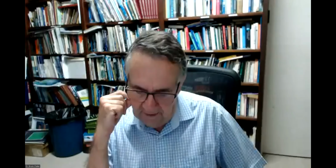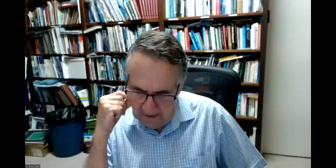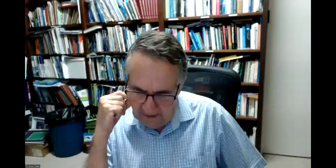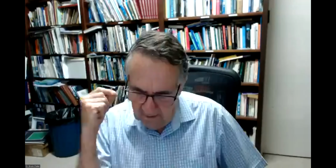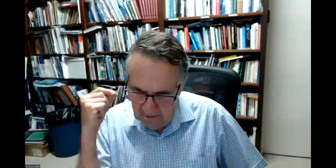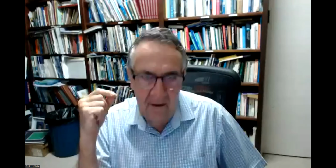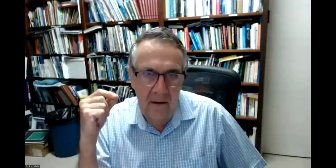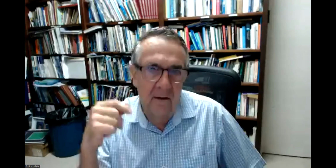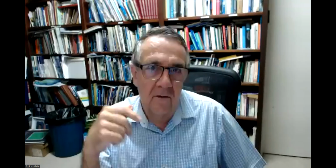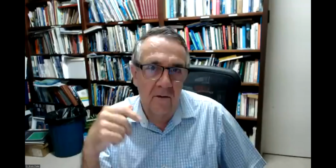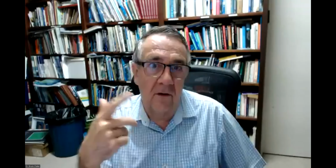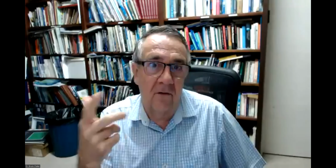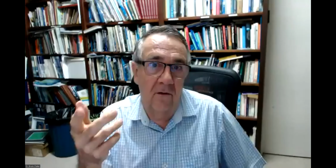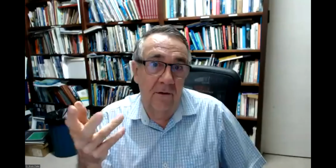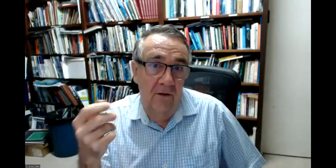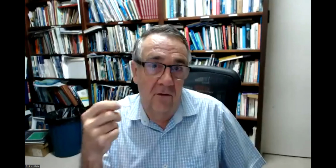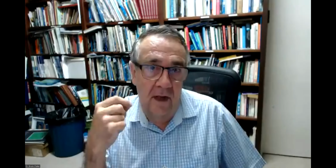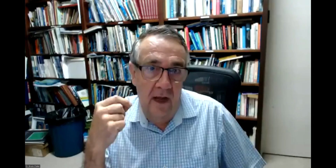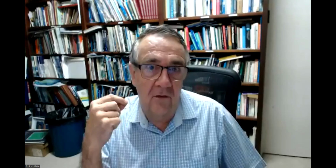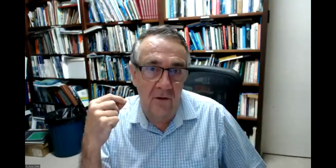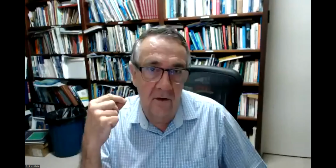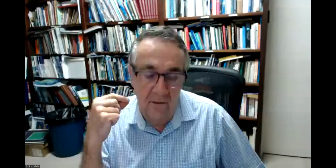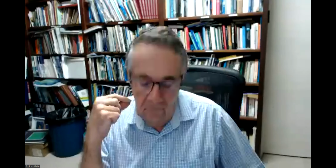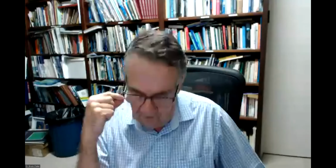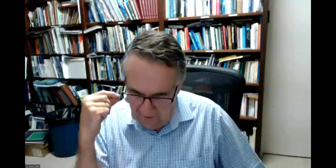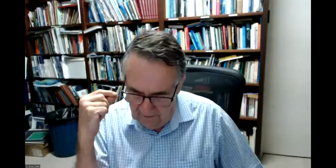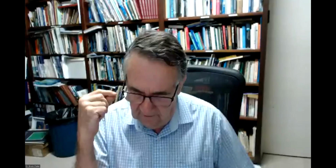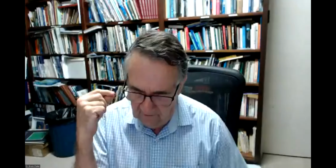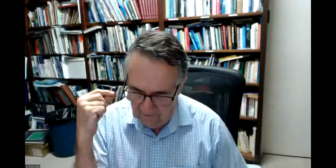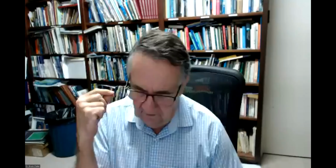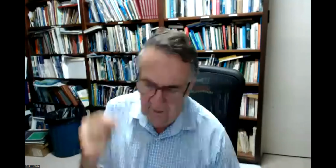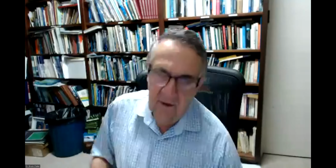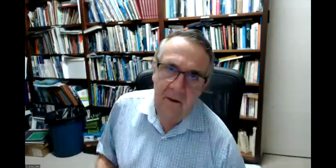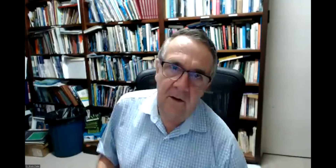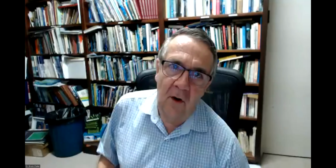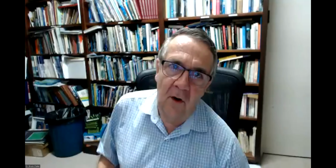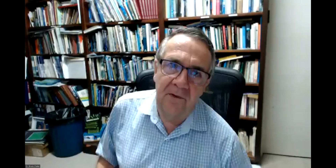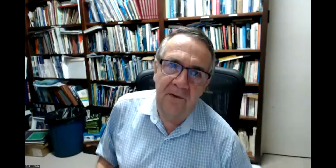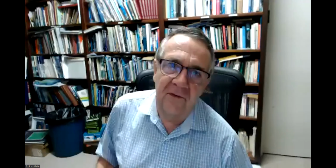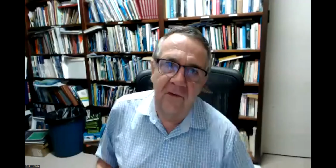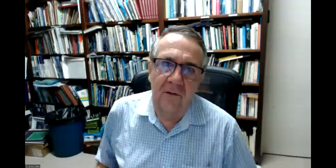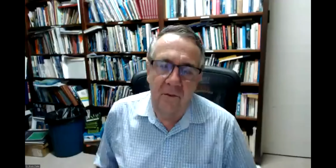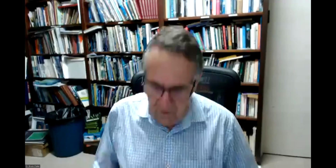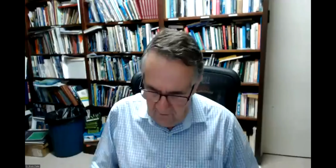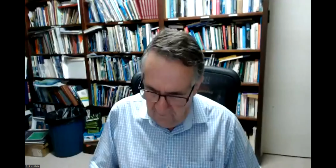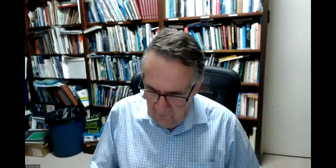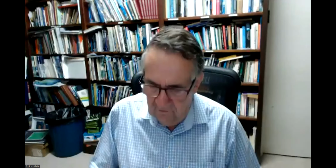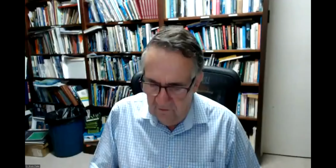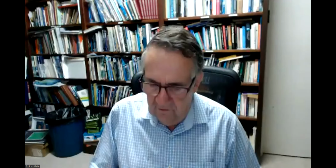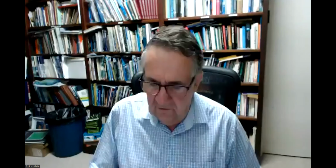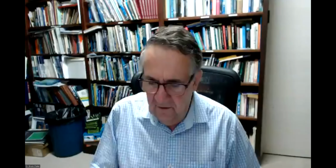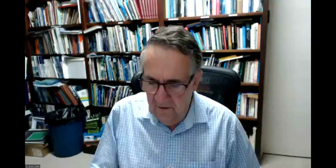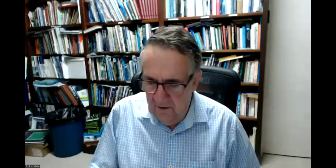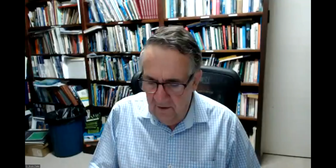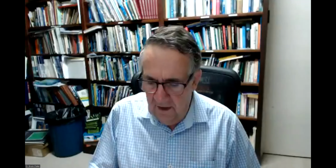primary care, the structure of education in rural areas, the composition of the